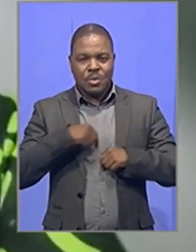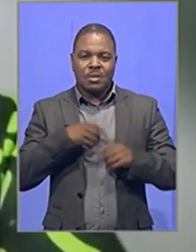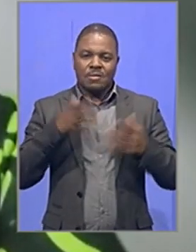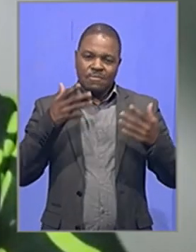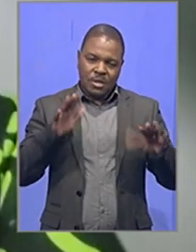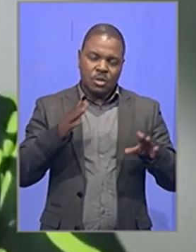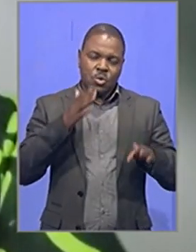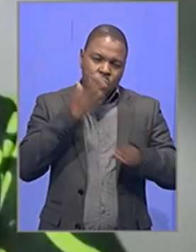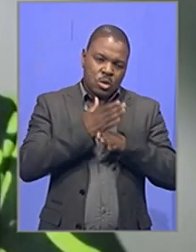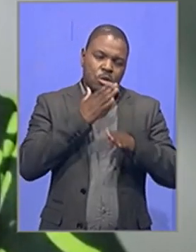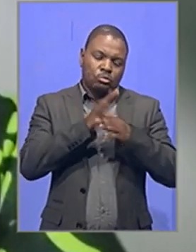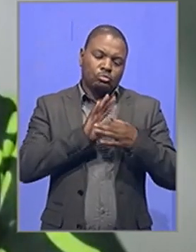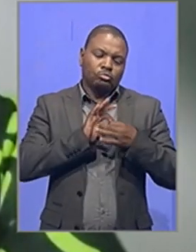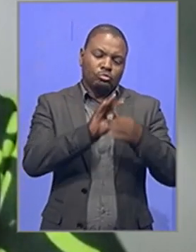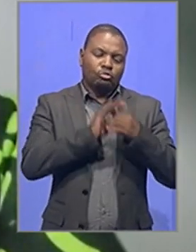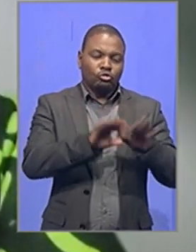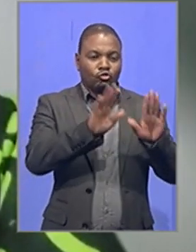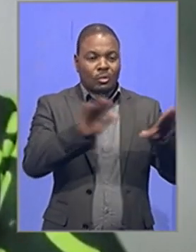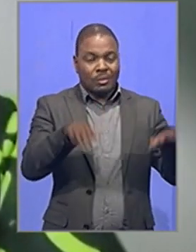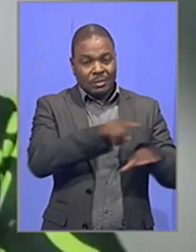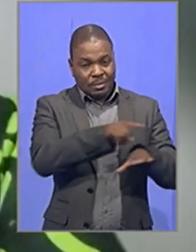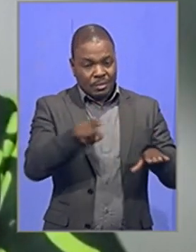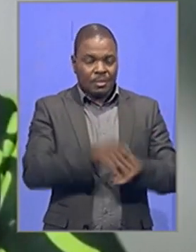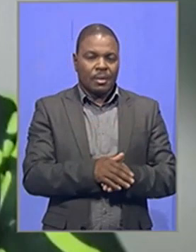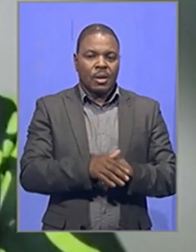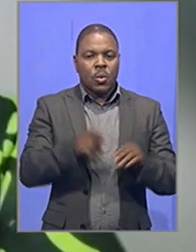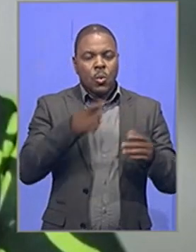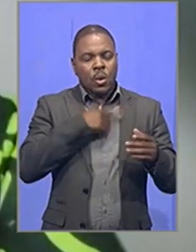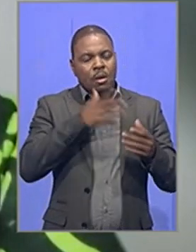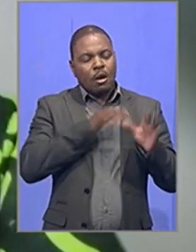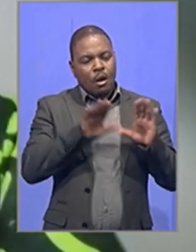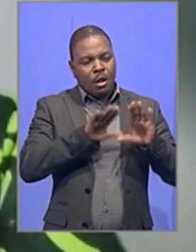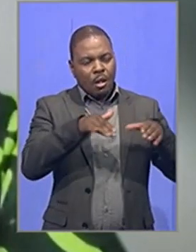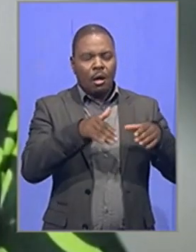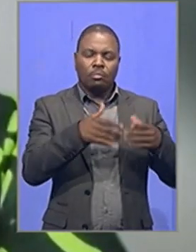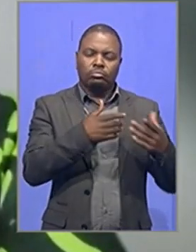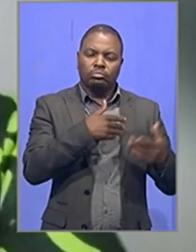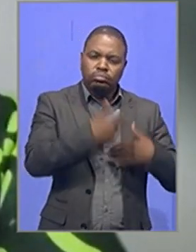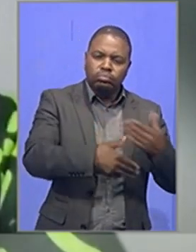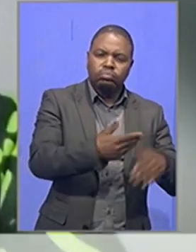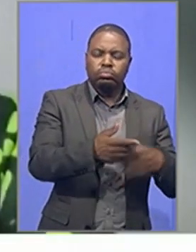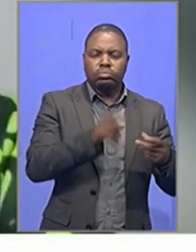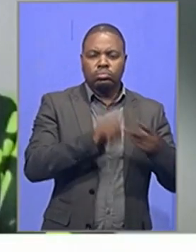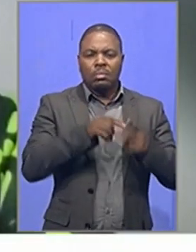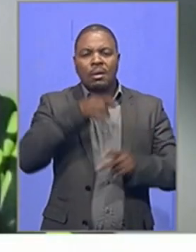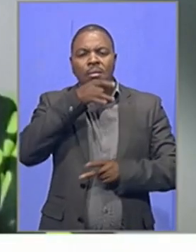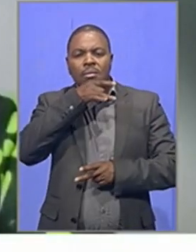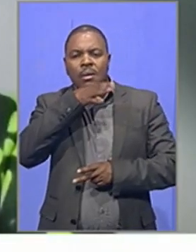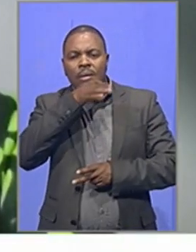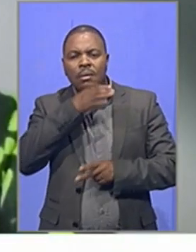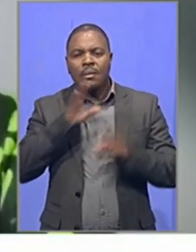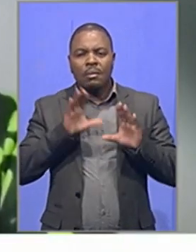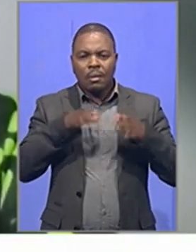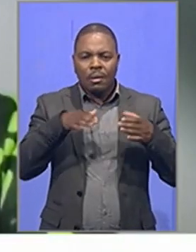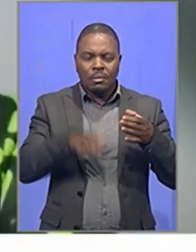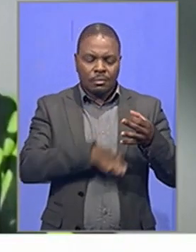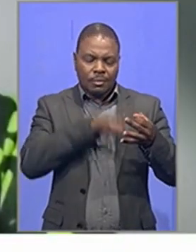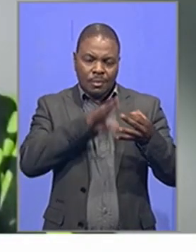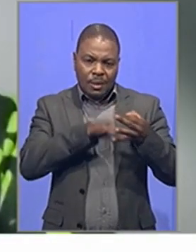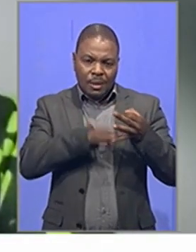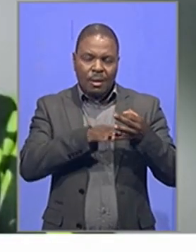the enrichment classes the Saturday classes the